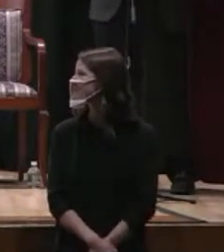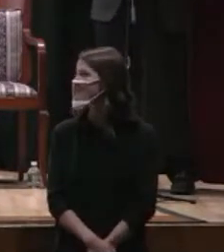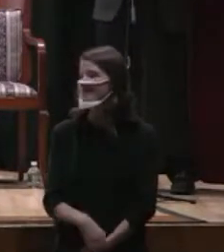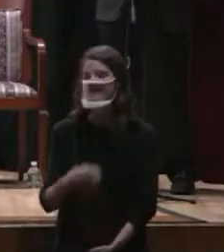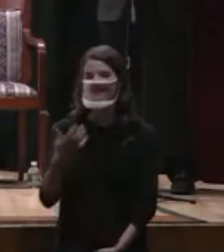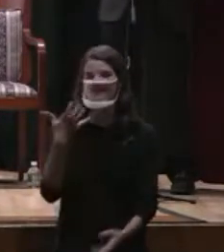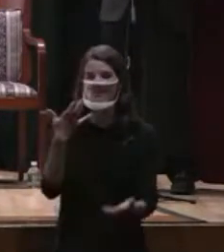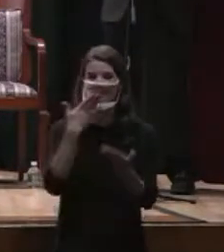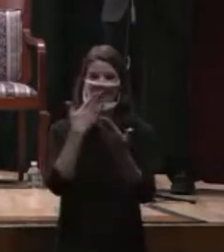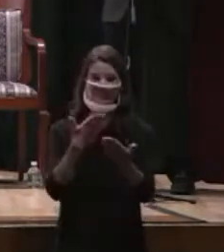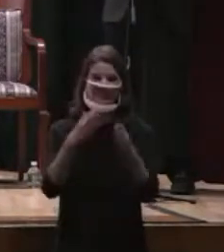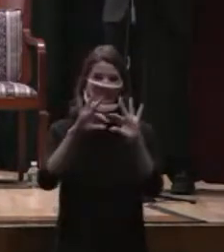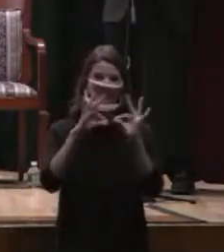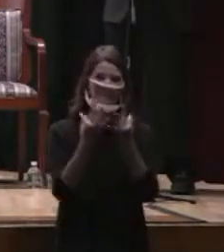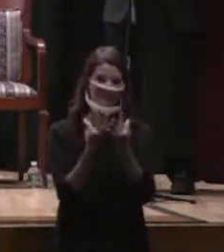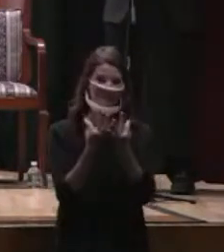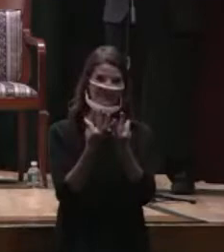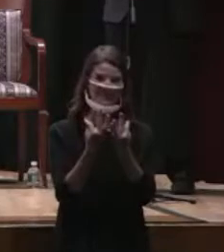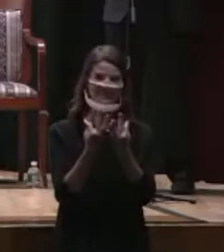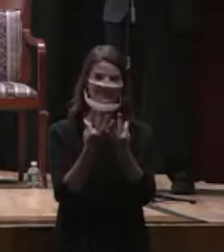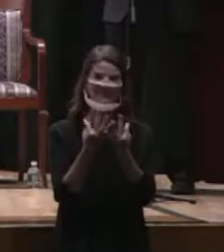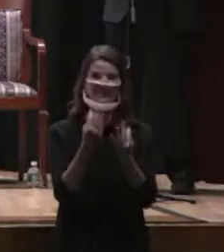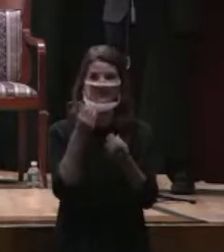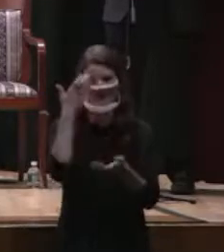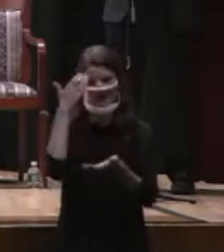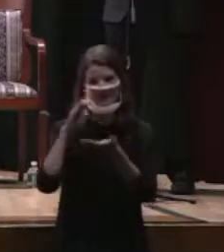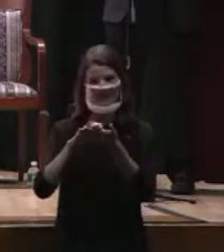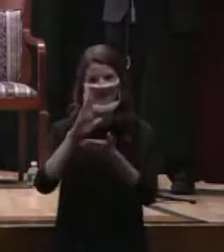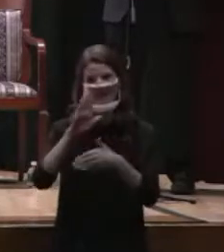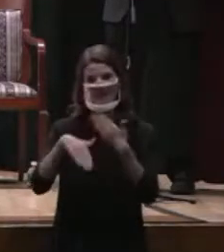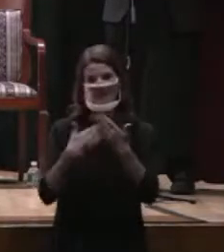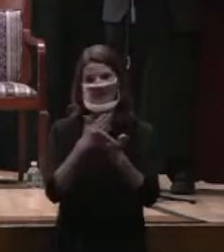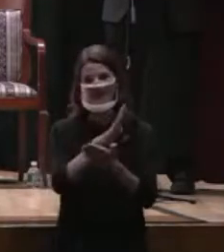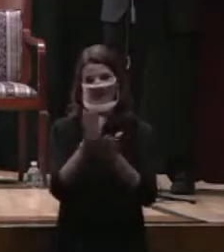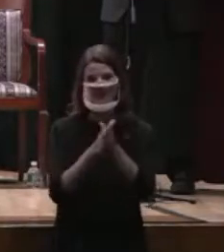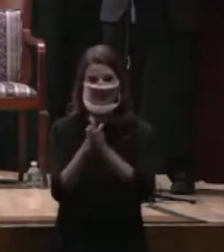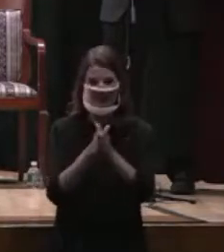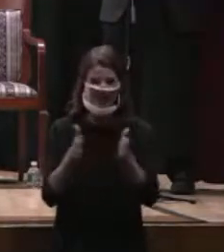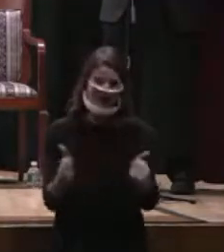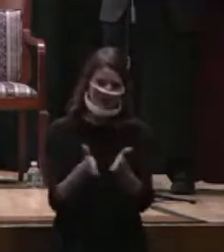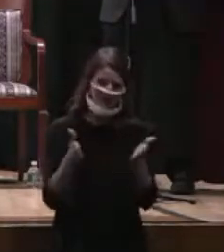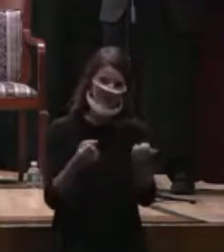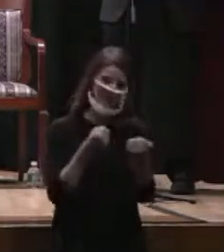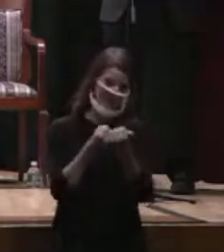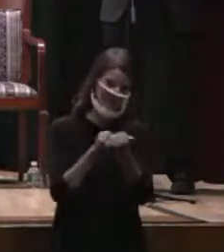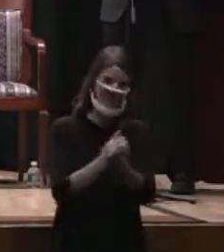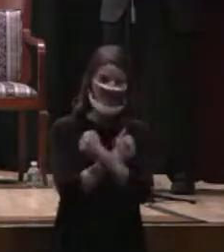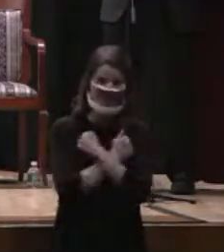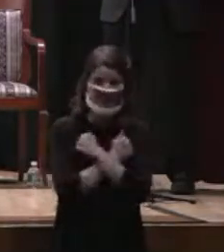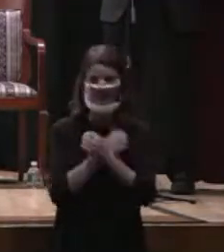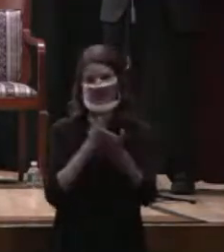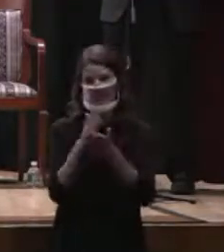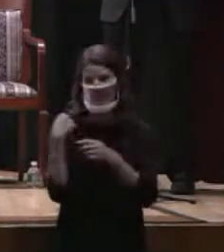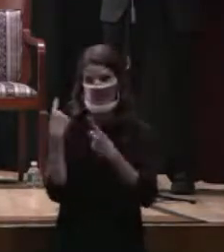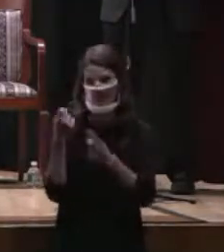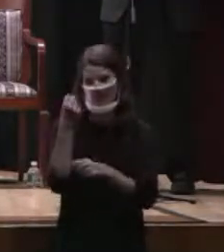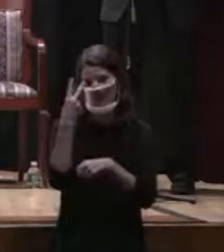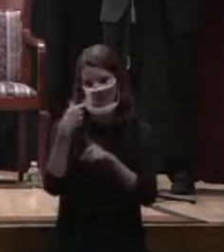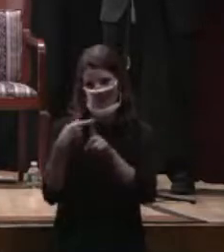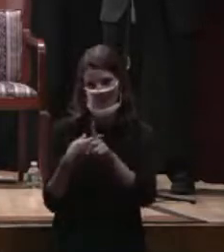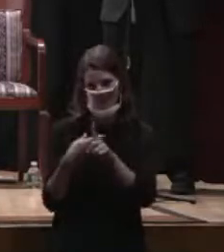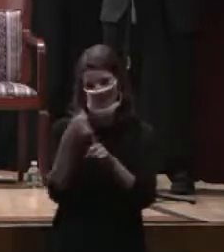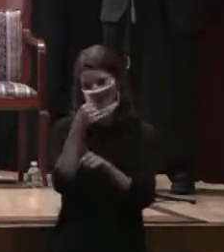Hannah would like to thank her family and her husband for all of their encouragement, support, and love, especially over these last 12